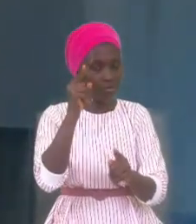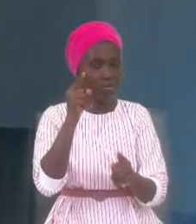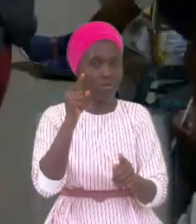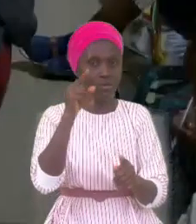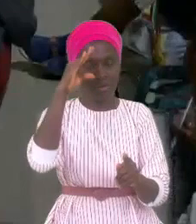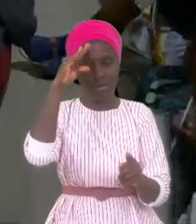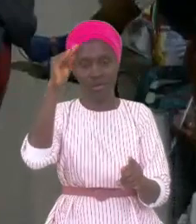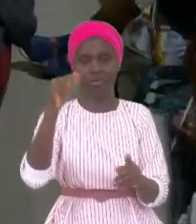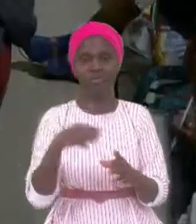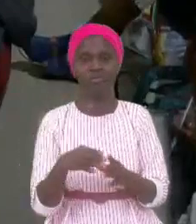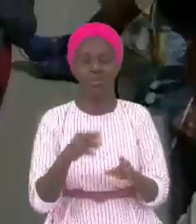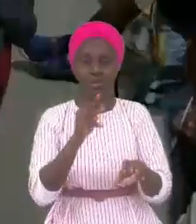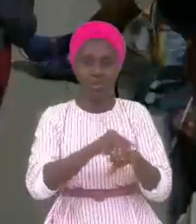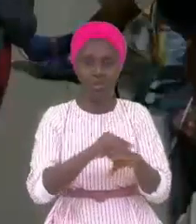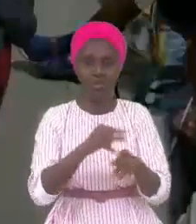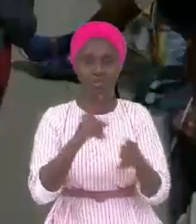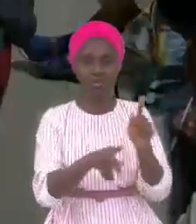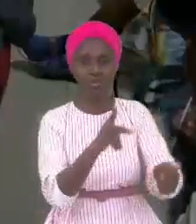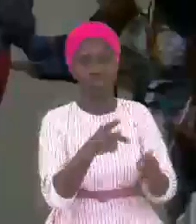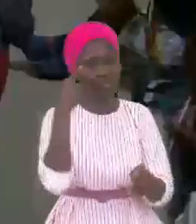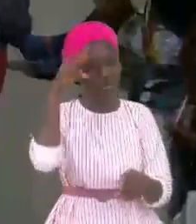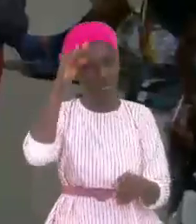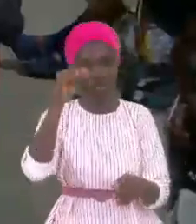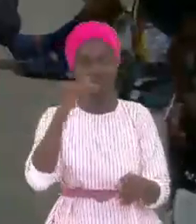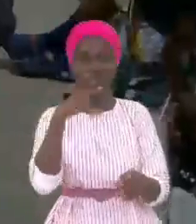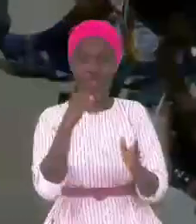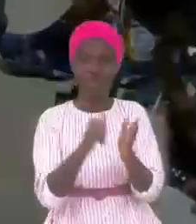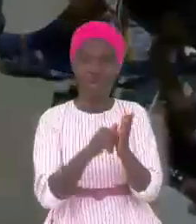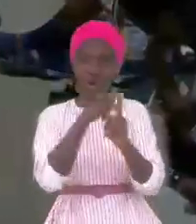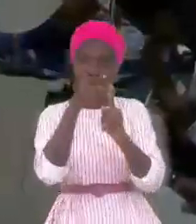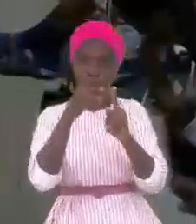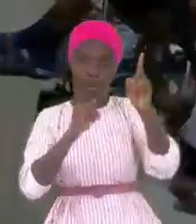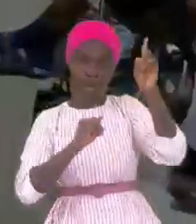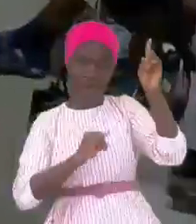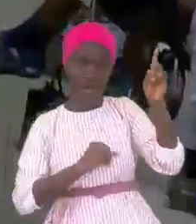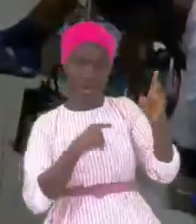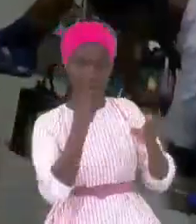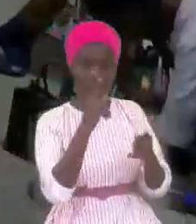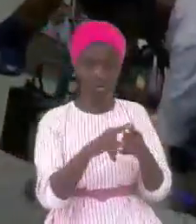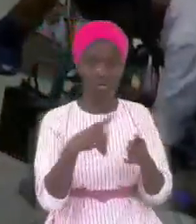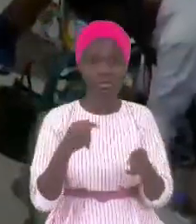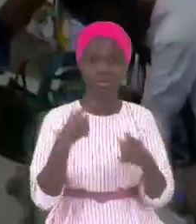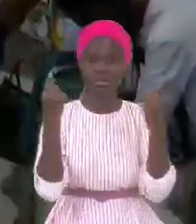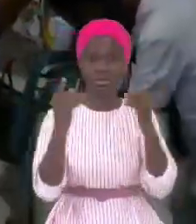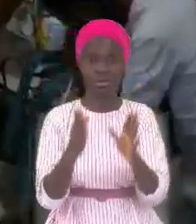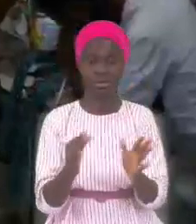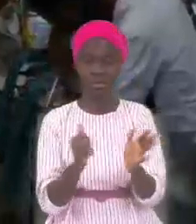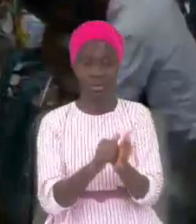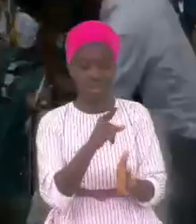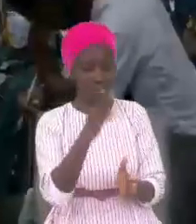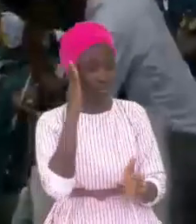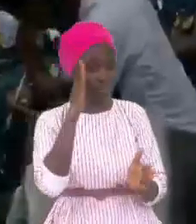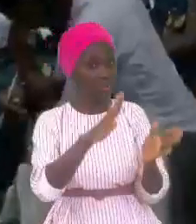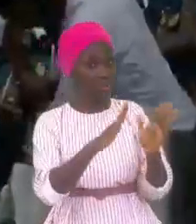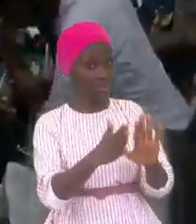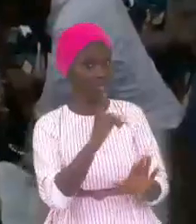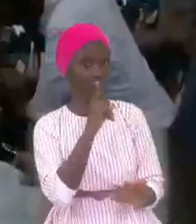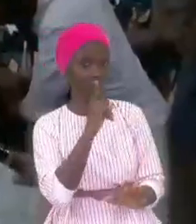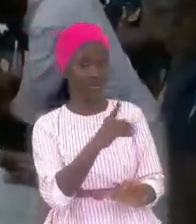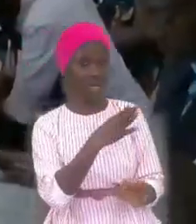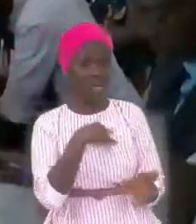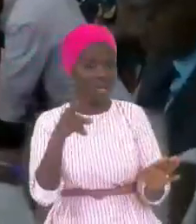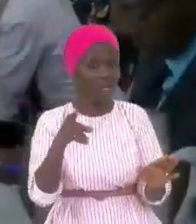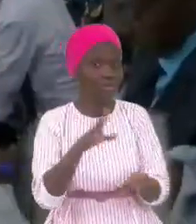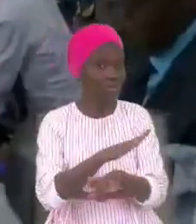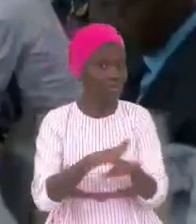unto the wicked, thou shalt surely die, and thou gavest him not warning. Why would